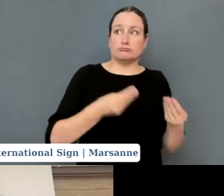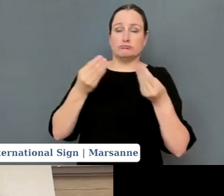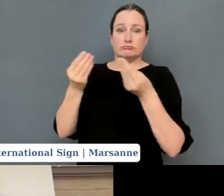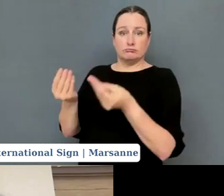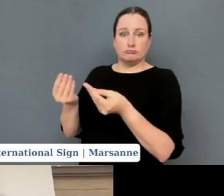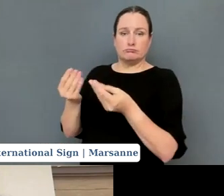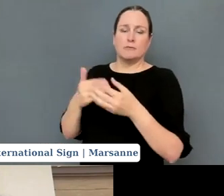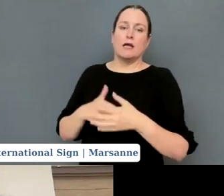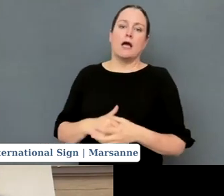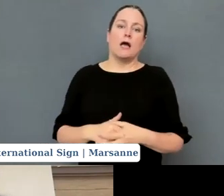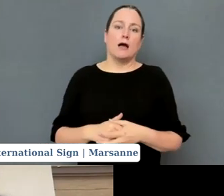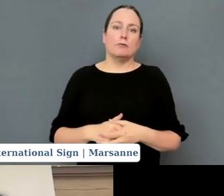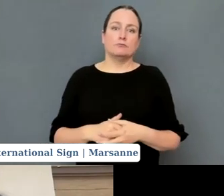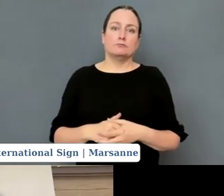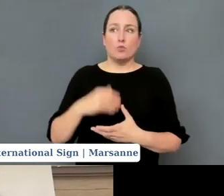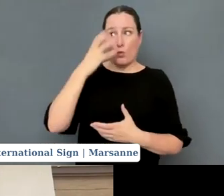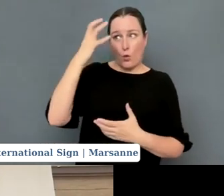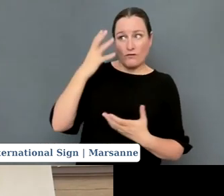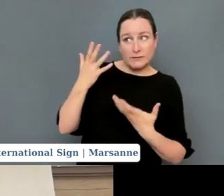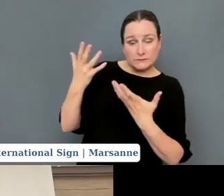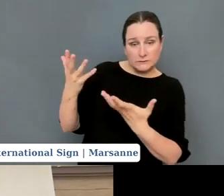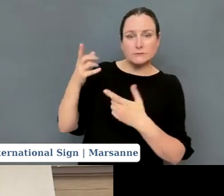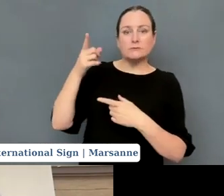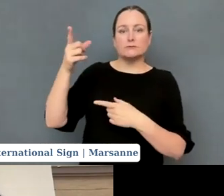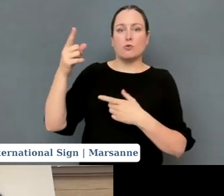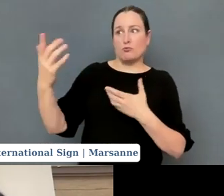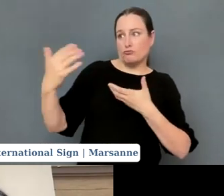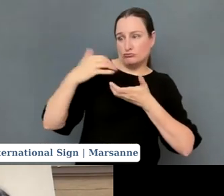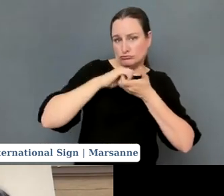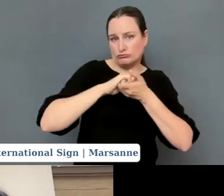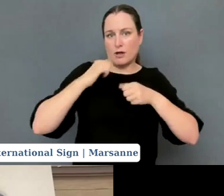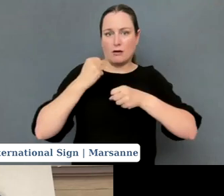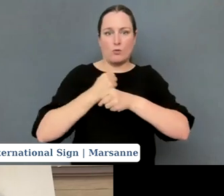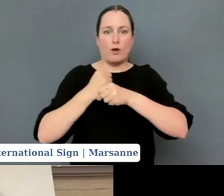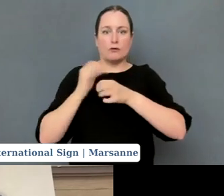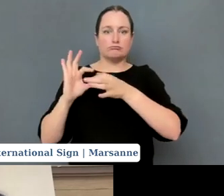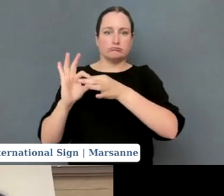work with us and have play a vital role to